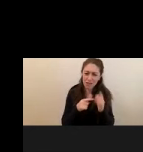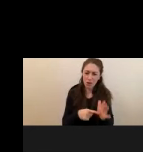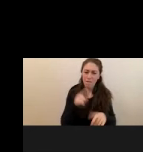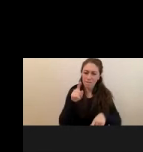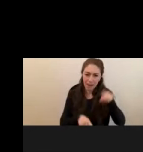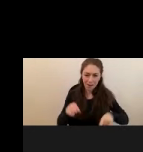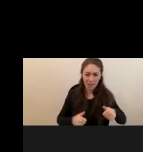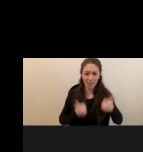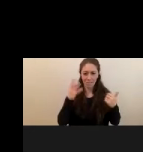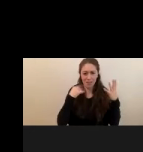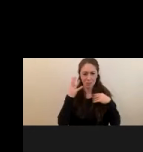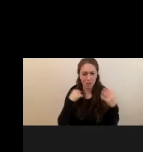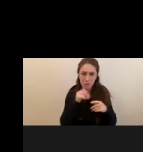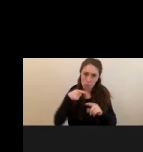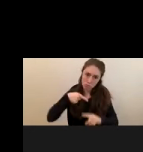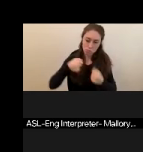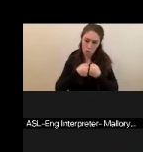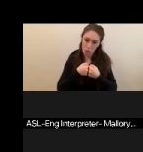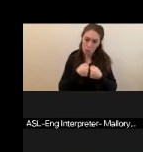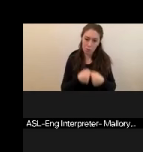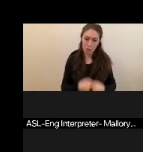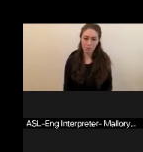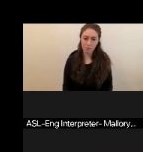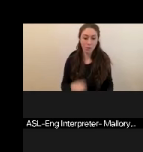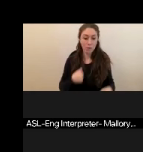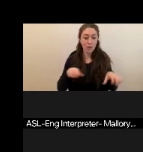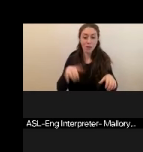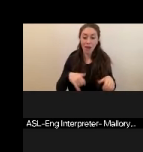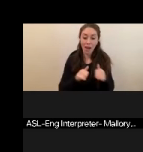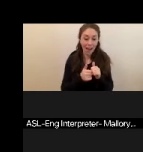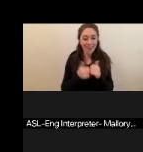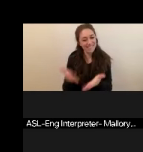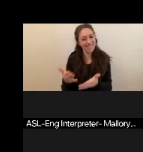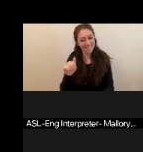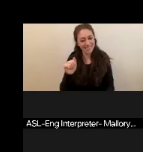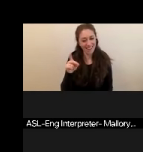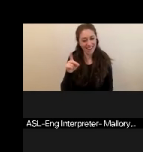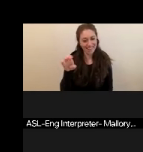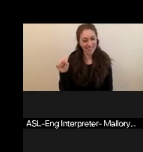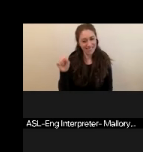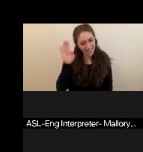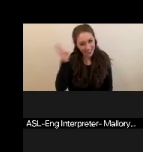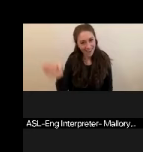life experiences throughout. And we do that through the archive. There's Andres, hey.